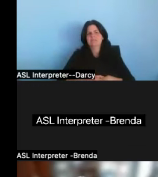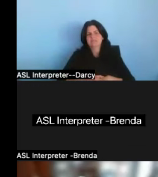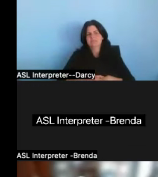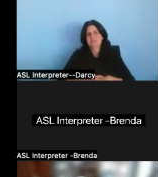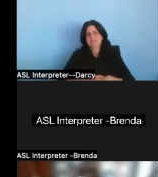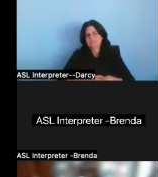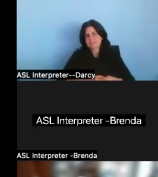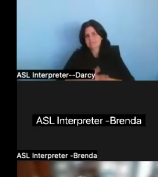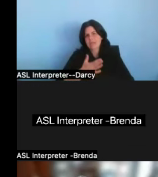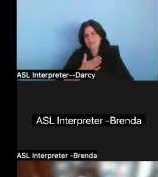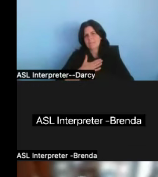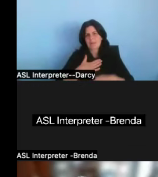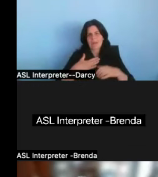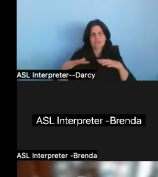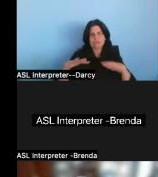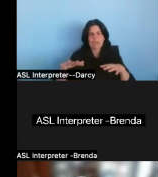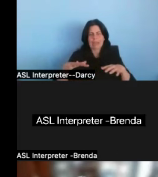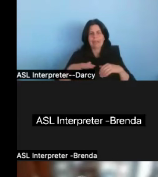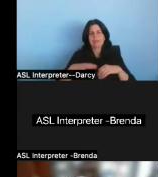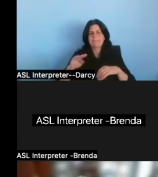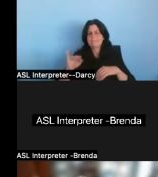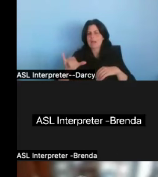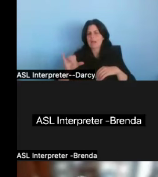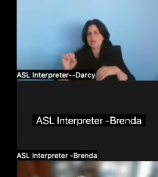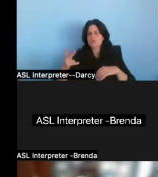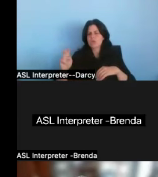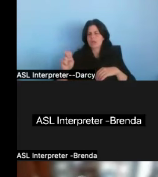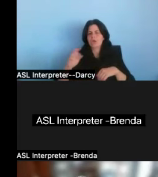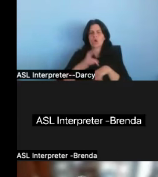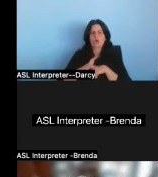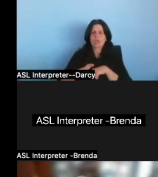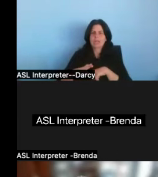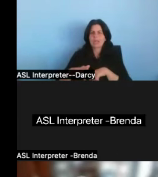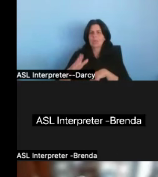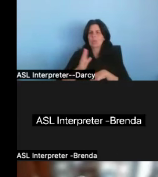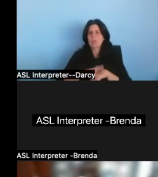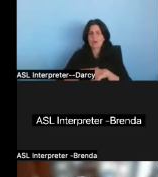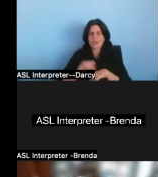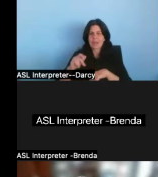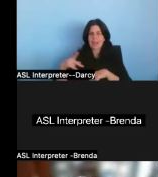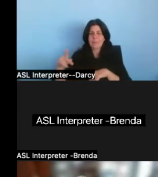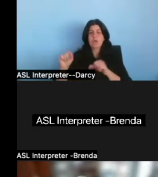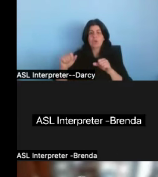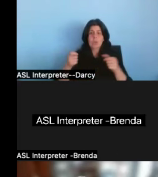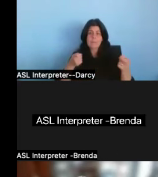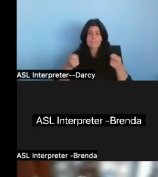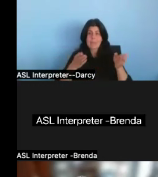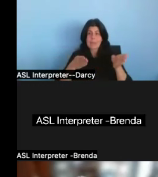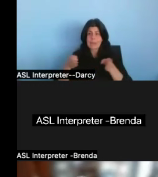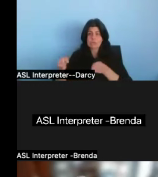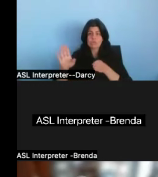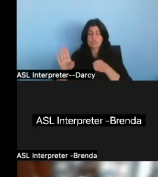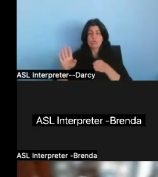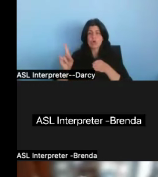early warning app. And so if you coordinate your drill and have your people participating have the MyShake app on